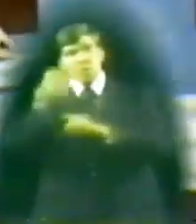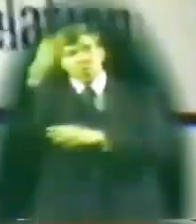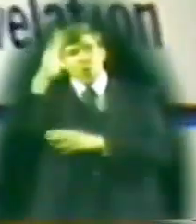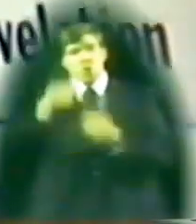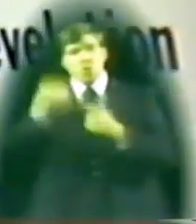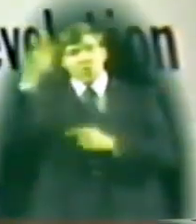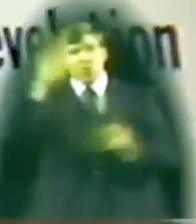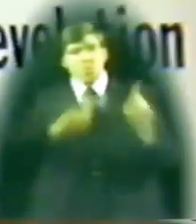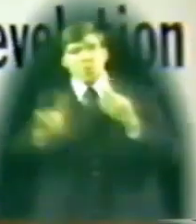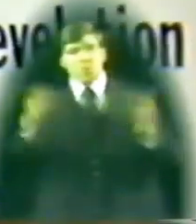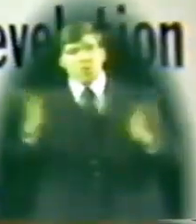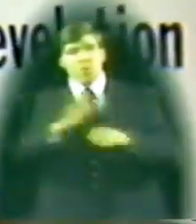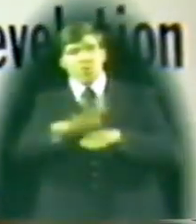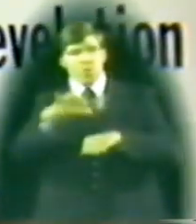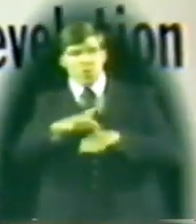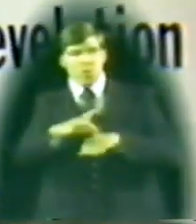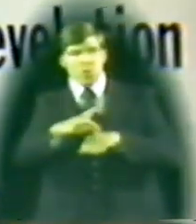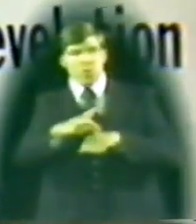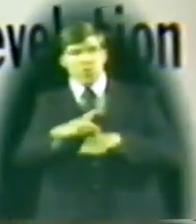to his people on the earth.